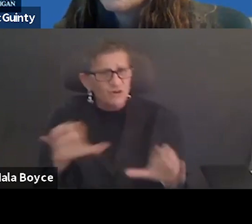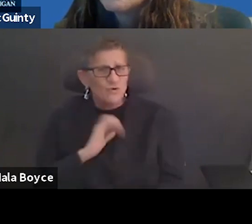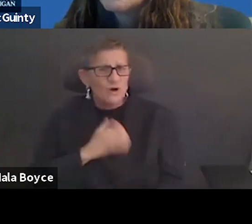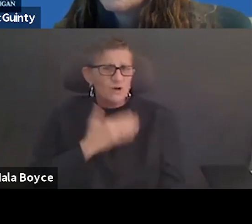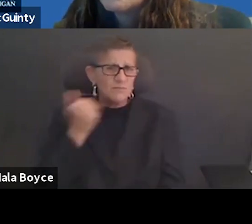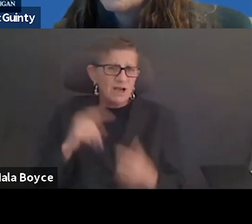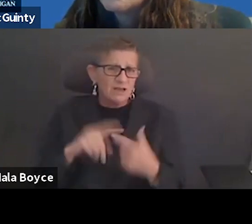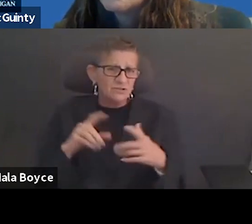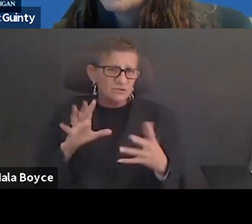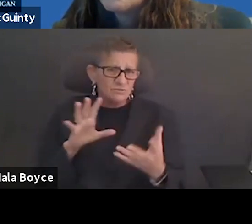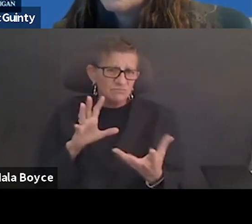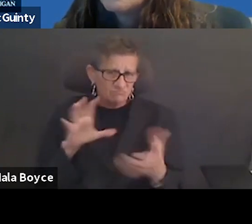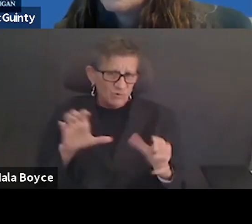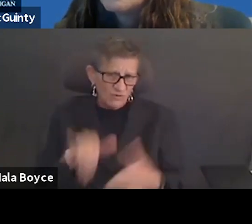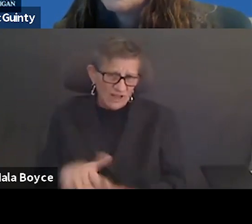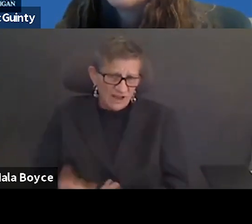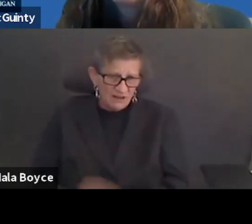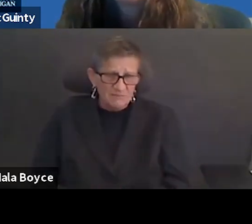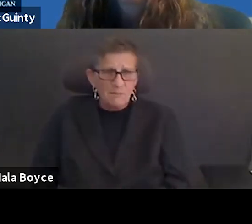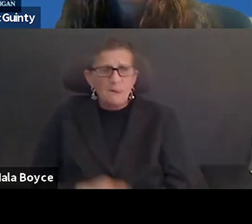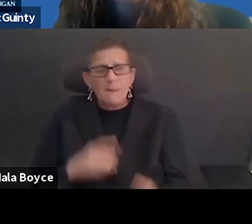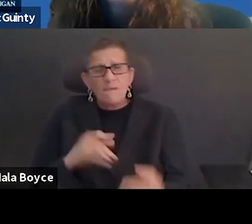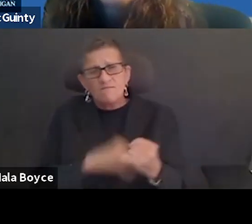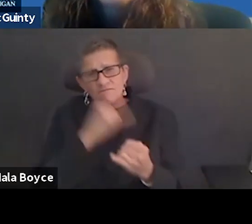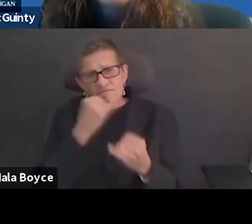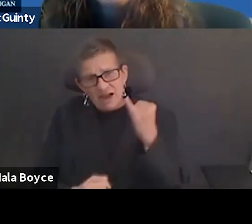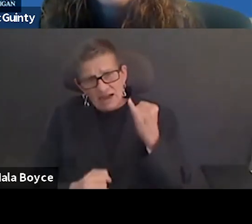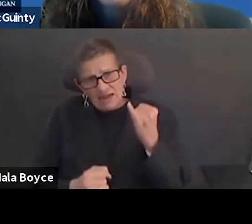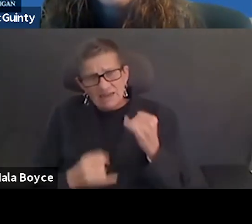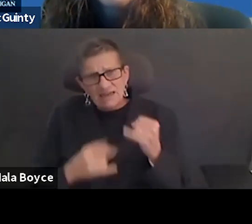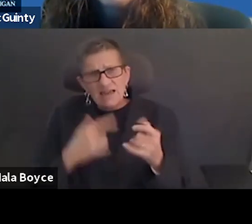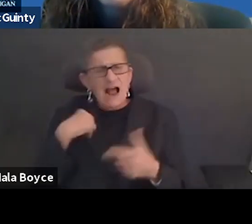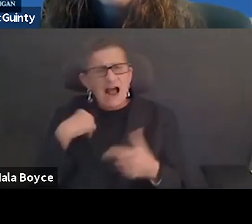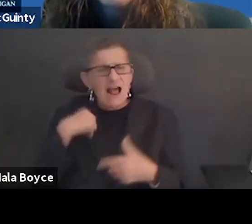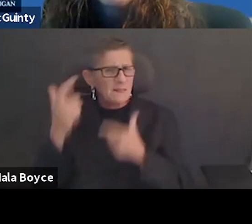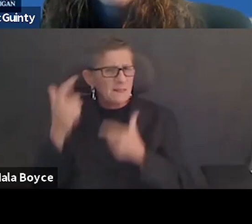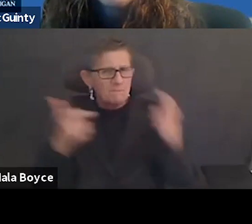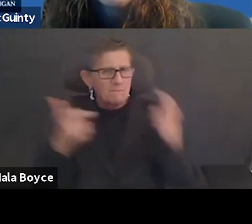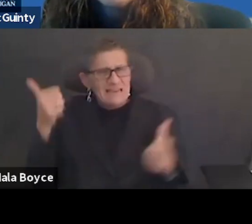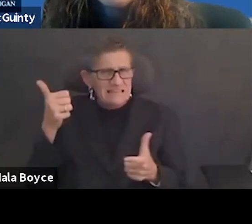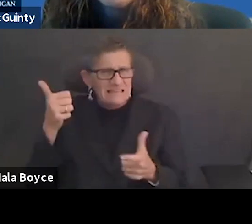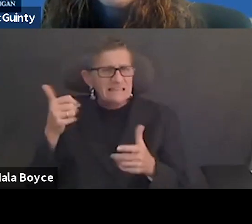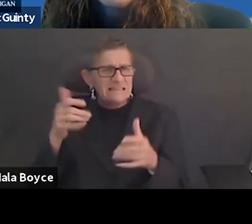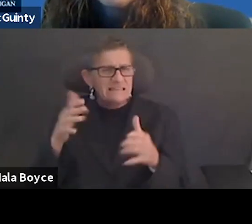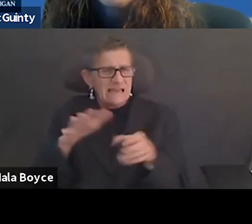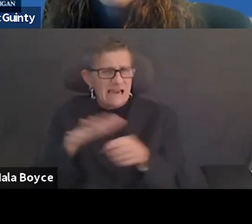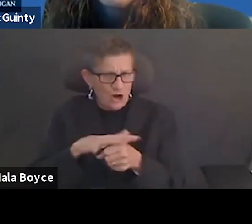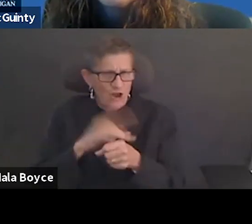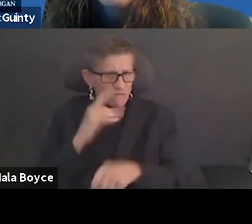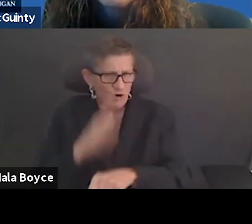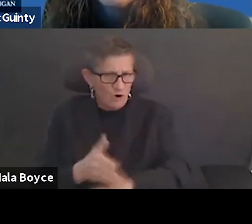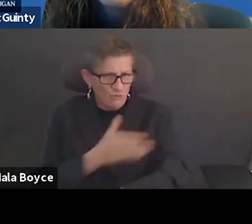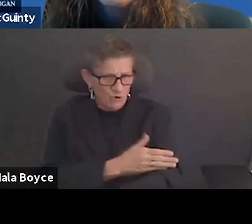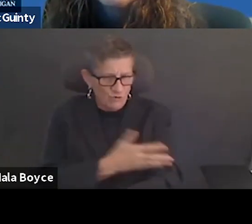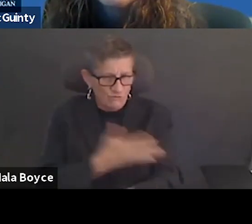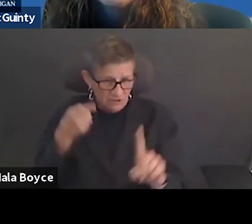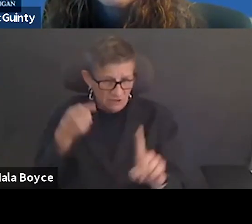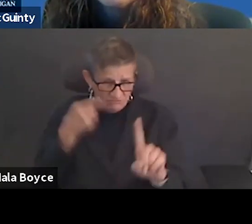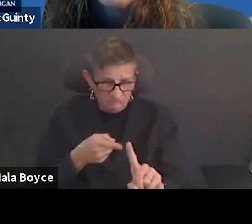that. And then finally, the biggest area of improvement, I would say, is